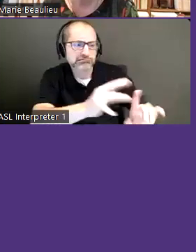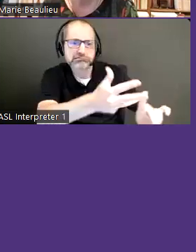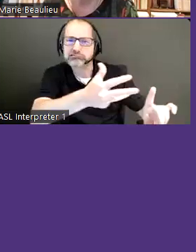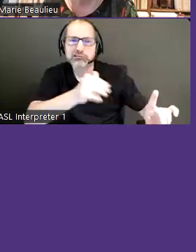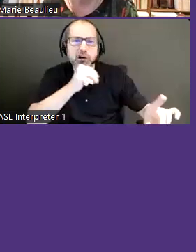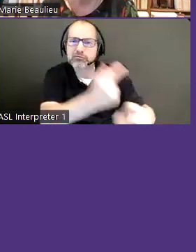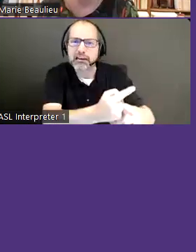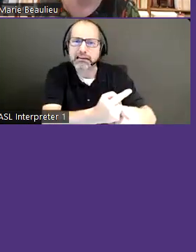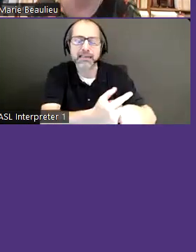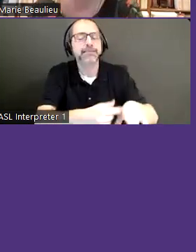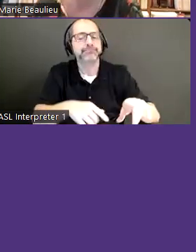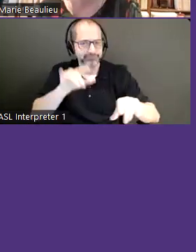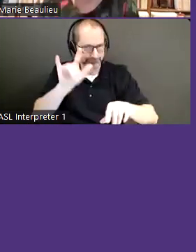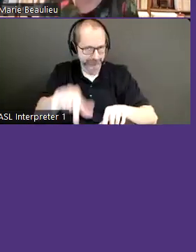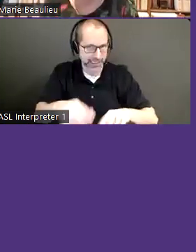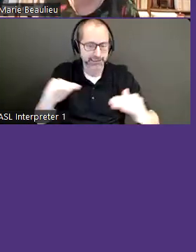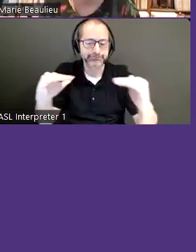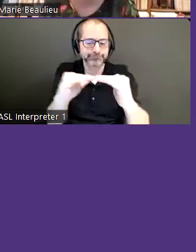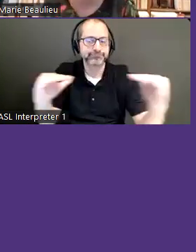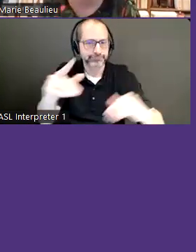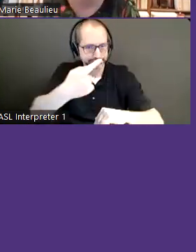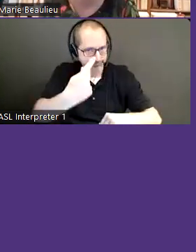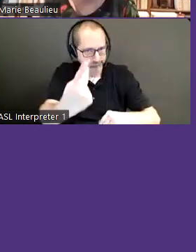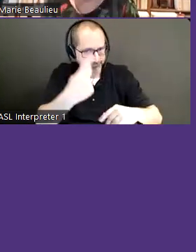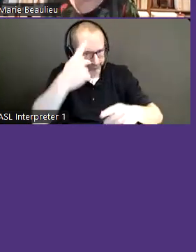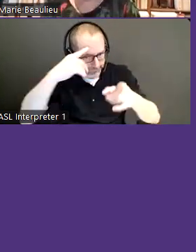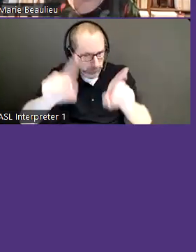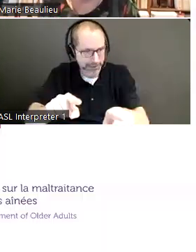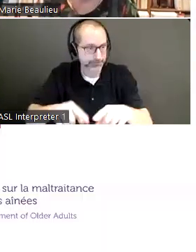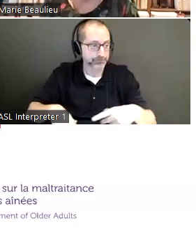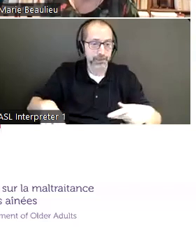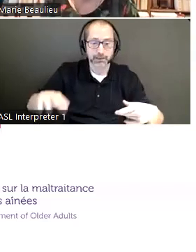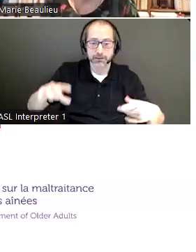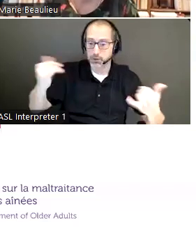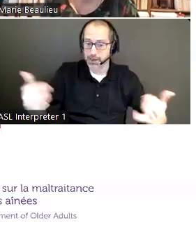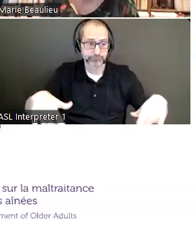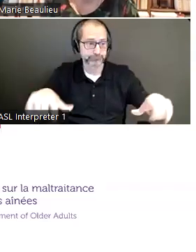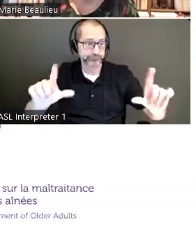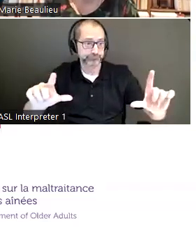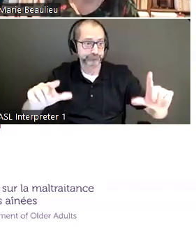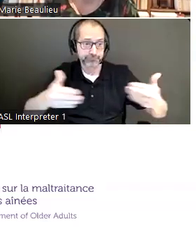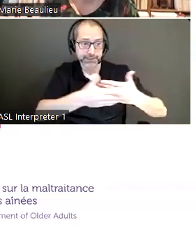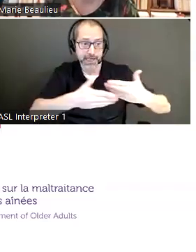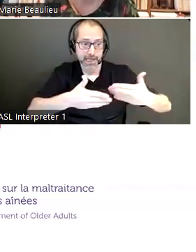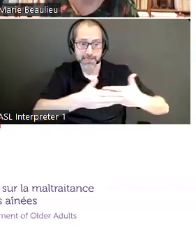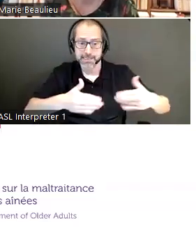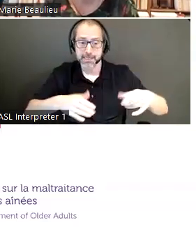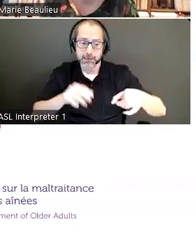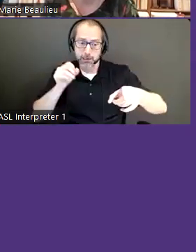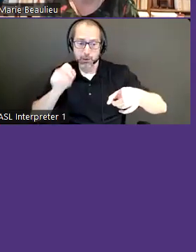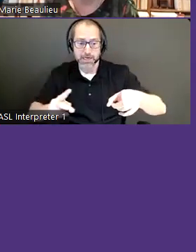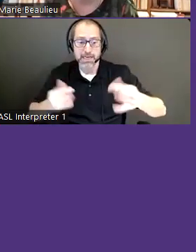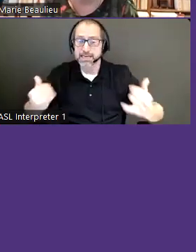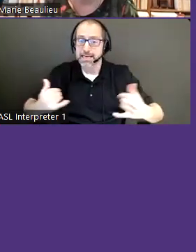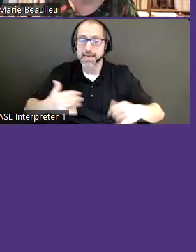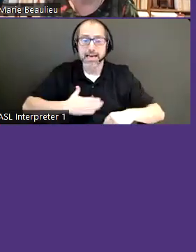placing our PowerPoint. Merci, Roxanne. We're online now. I'm very happy today because we're presenting you